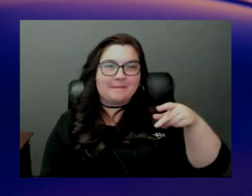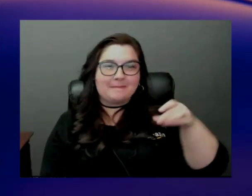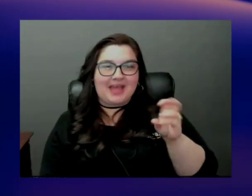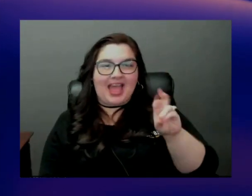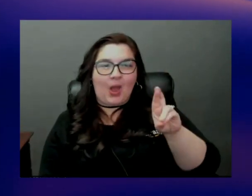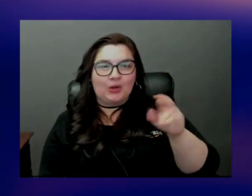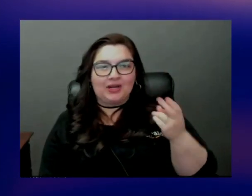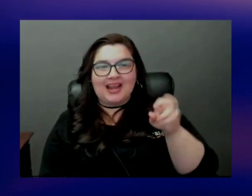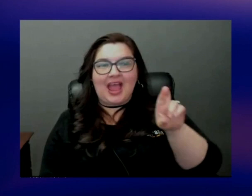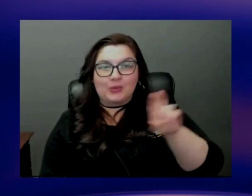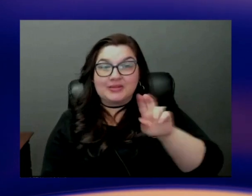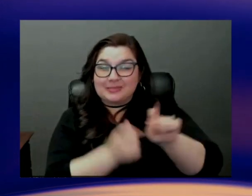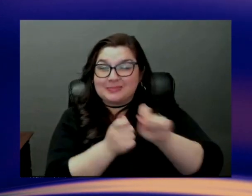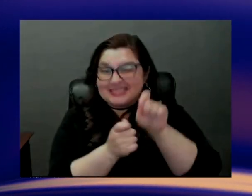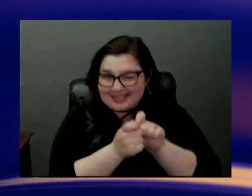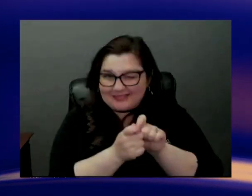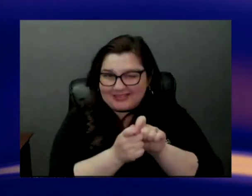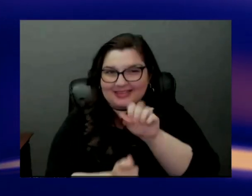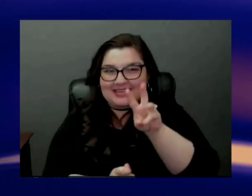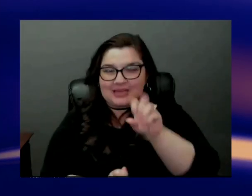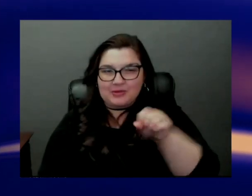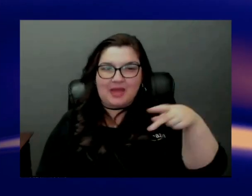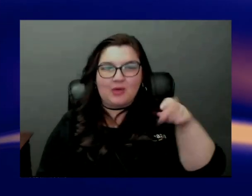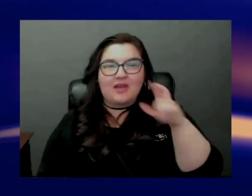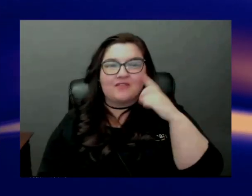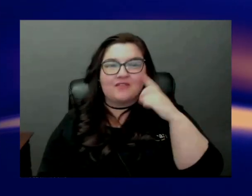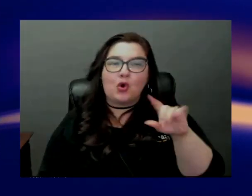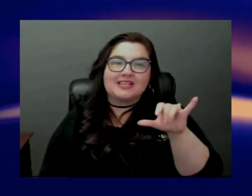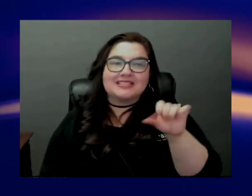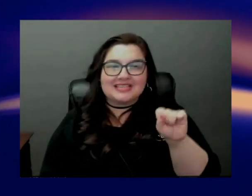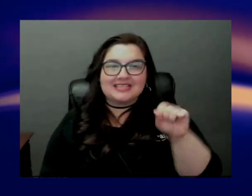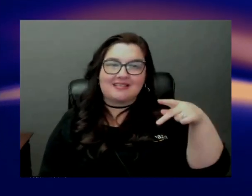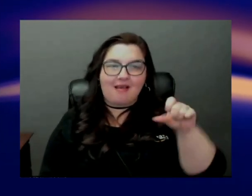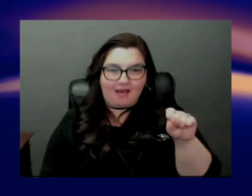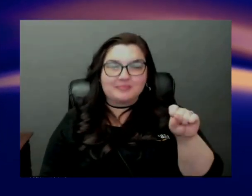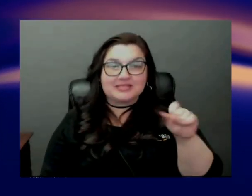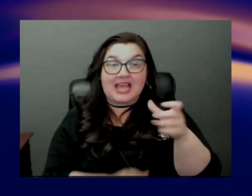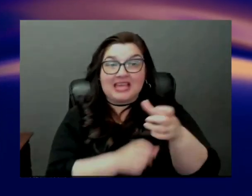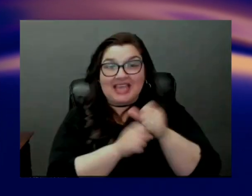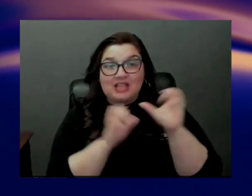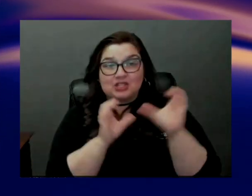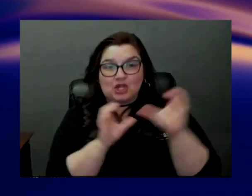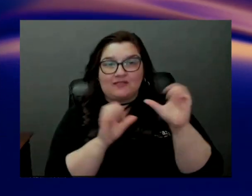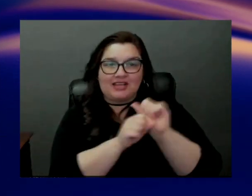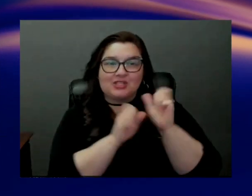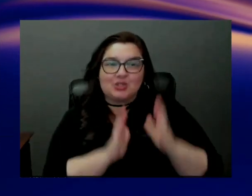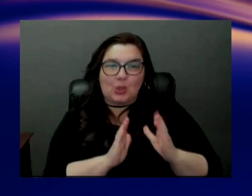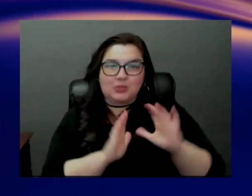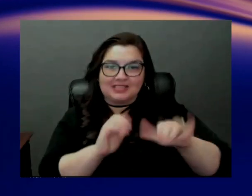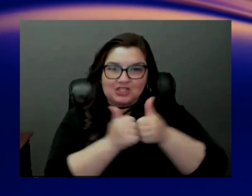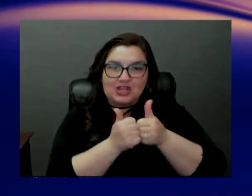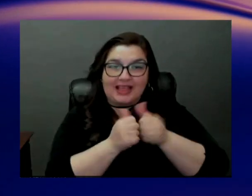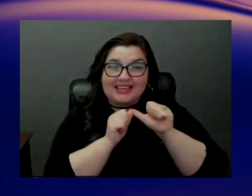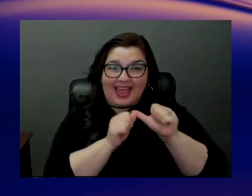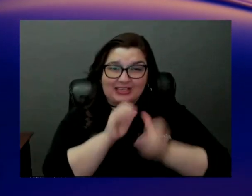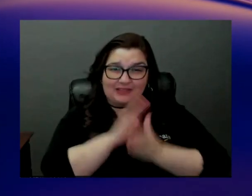the AWS Power Hour for SysOps. This is part of our Get Certified Associate Challenge that we have actively running until April